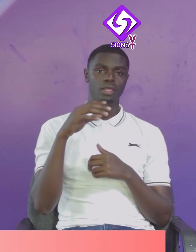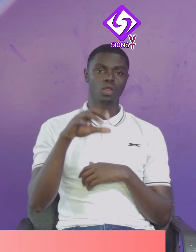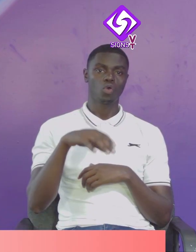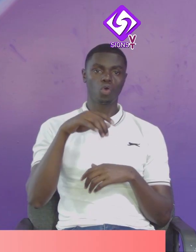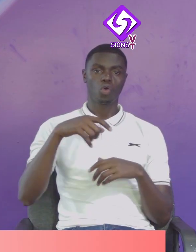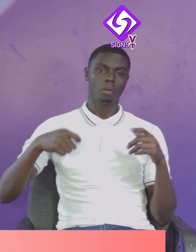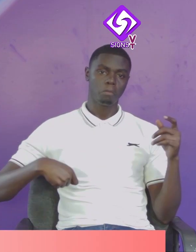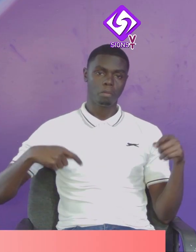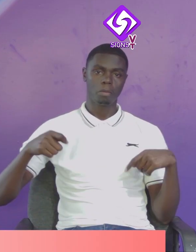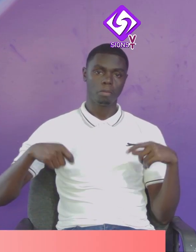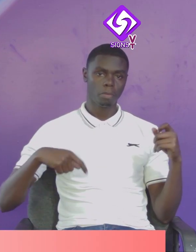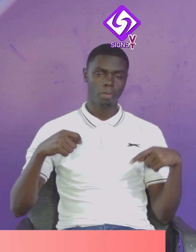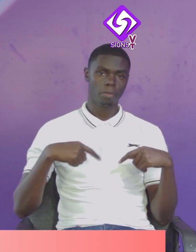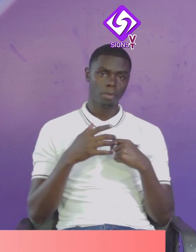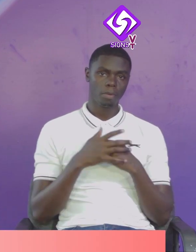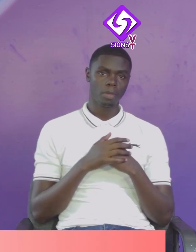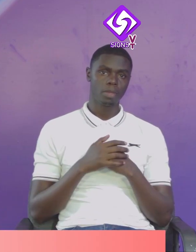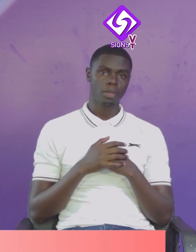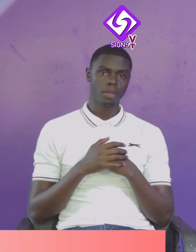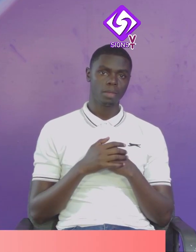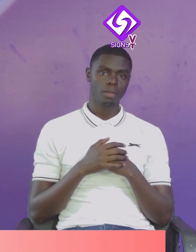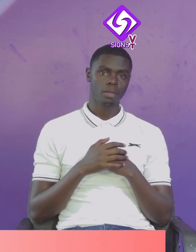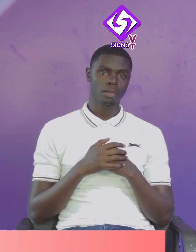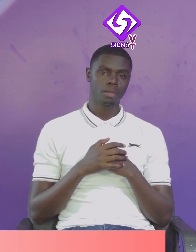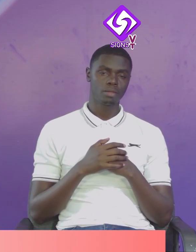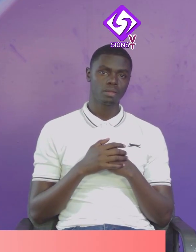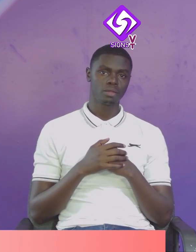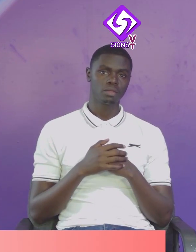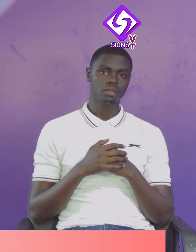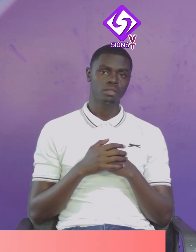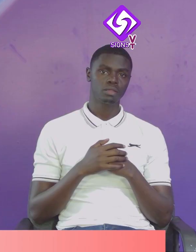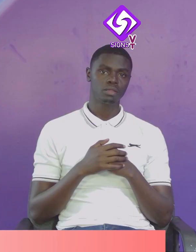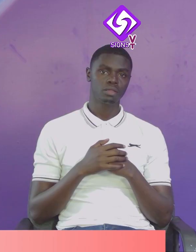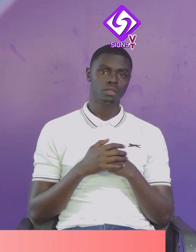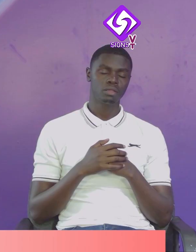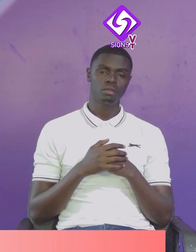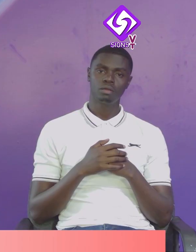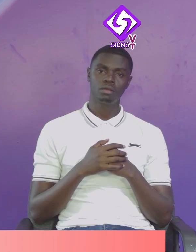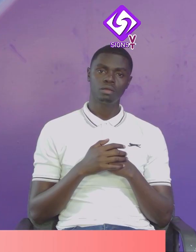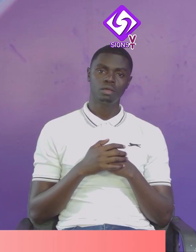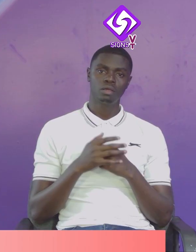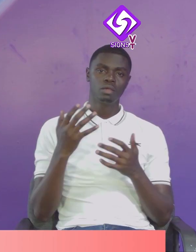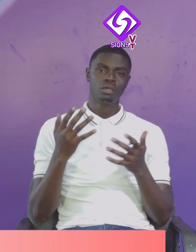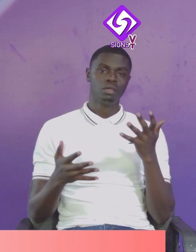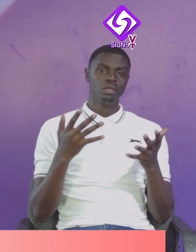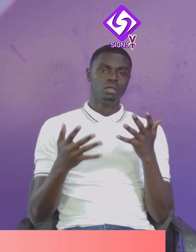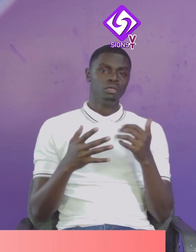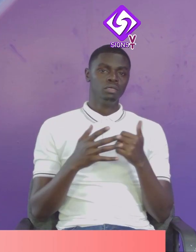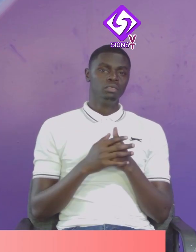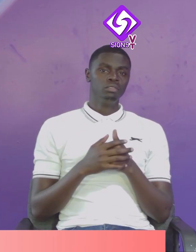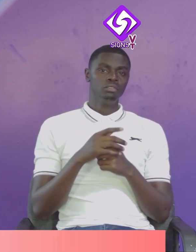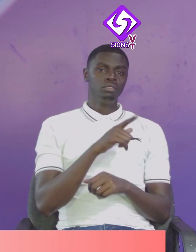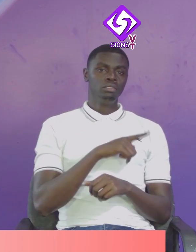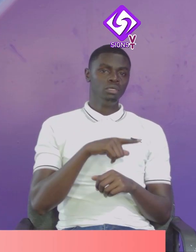most of their shots on target. Right. They were coming from Cameroon, these shots, and maybe it was just their luck.